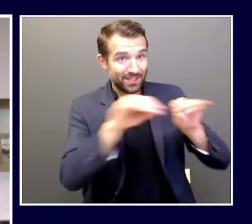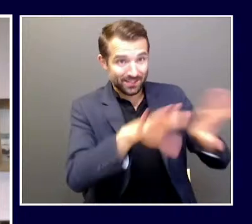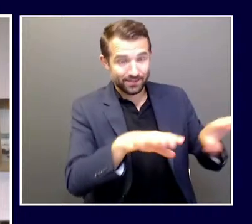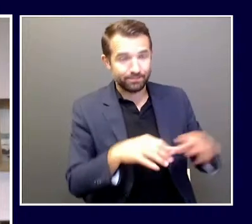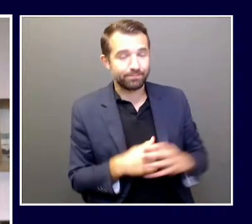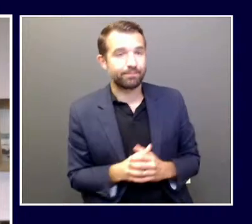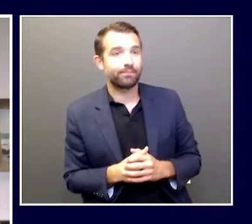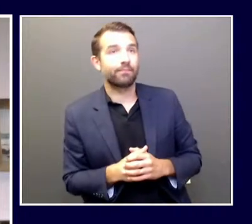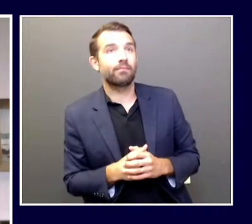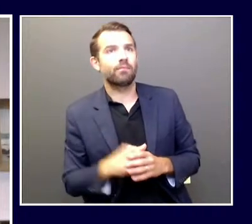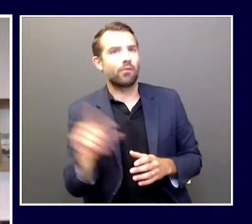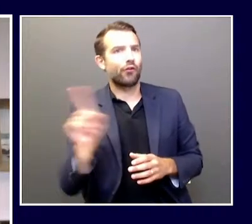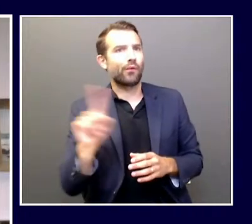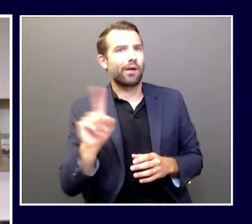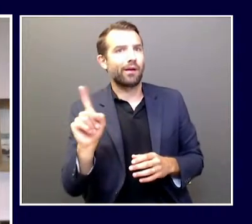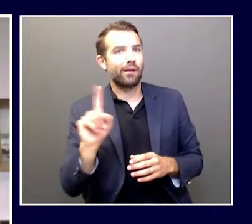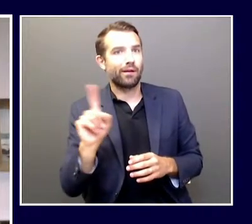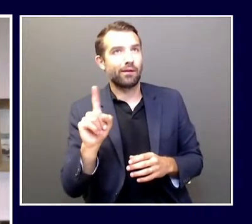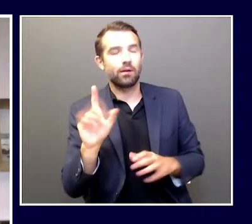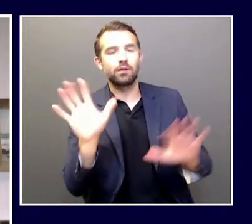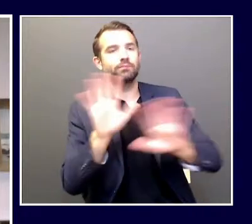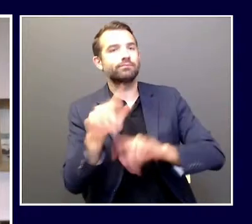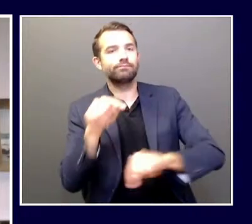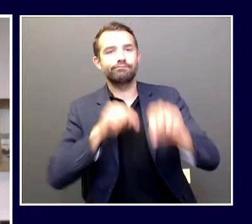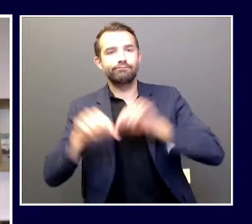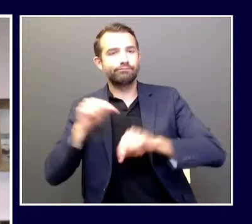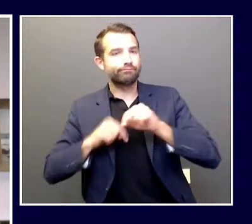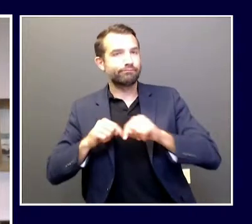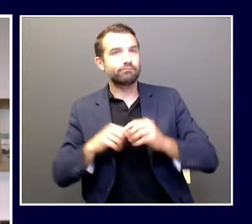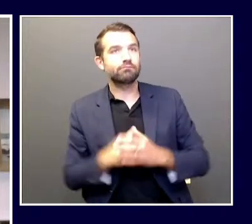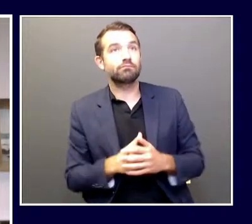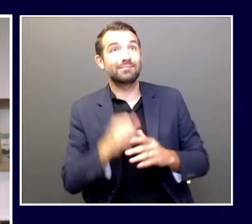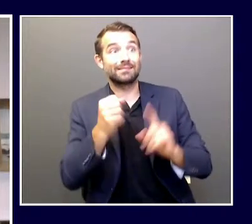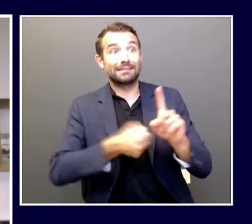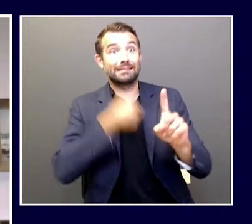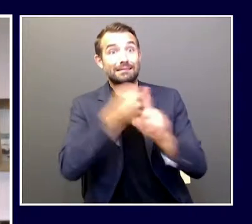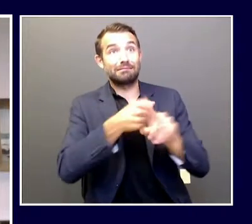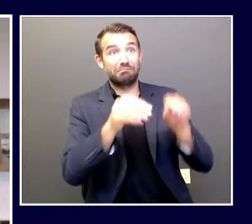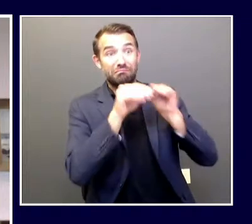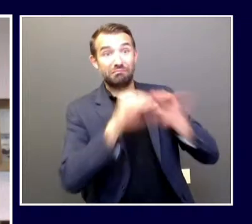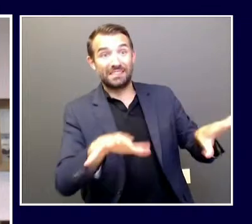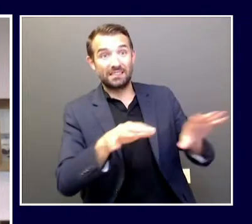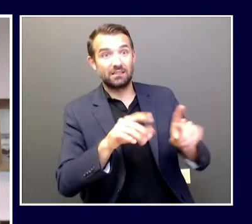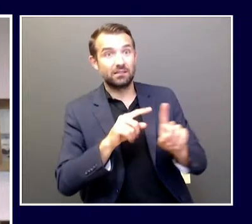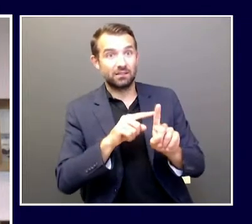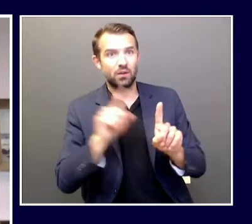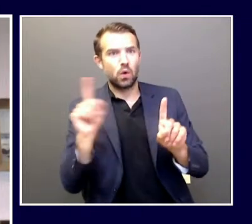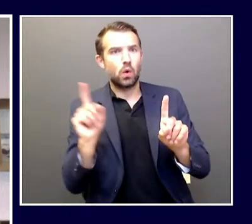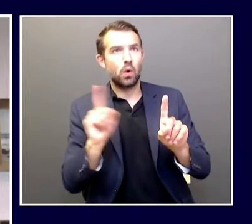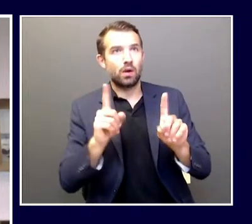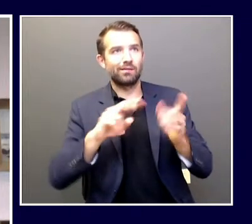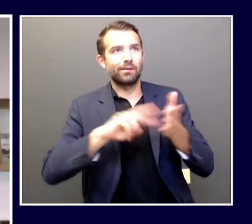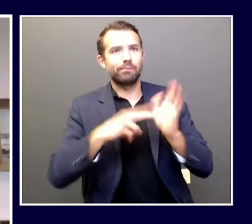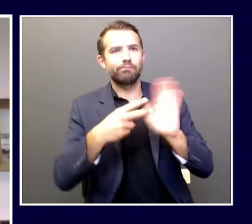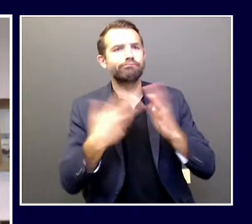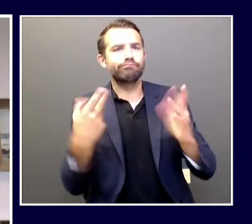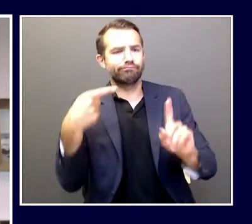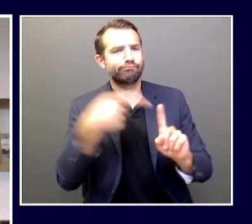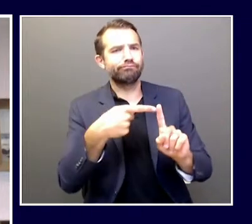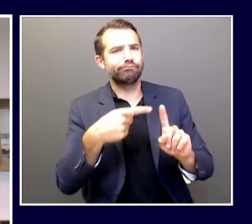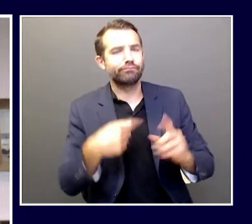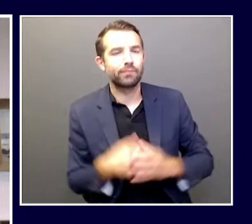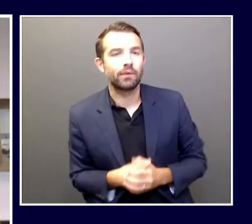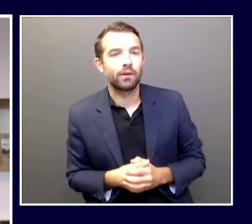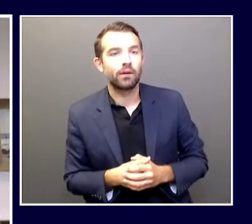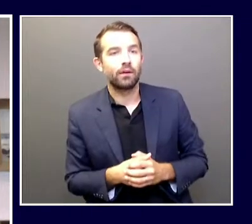Right now, well, first, the definition. An outbreak per Maine CDC and really US CDC guidelines is defined as 3 or more